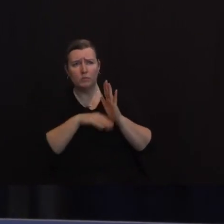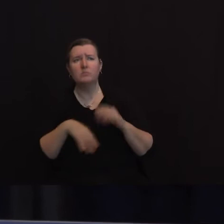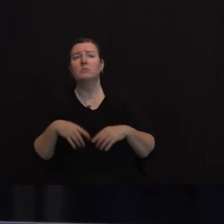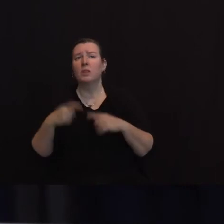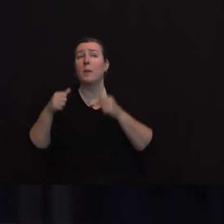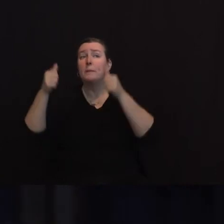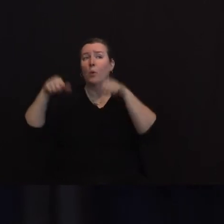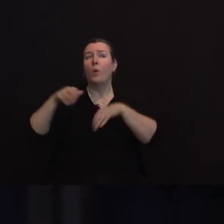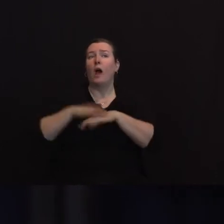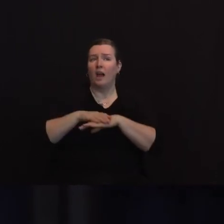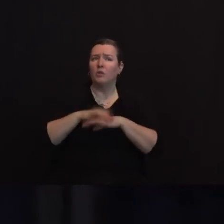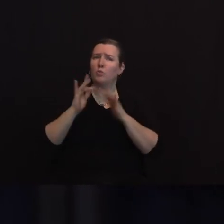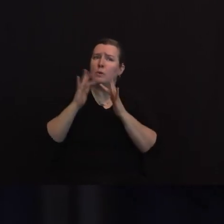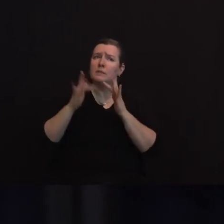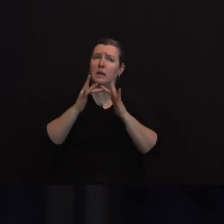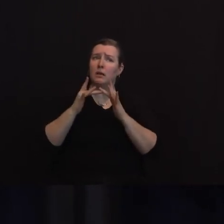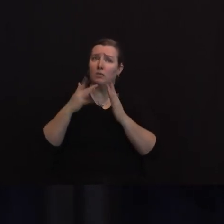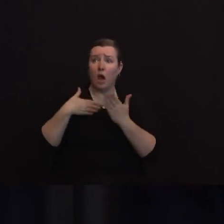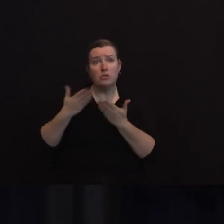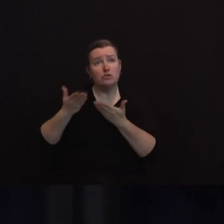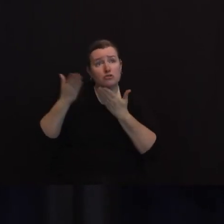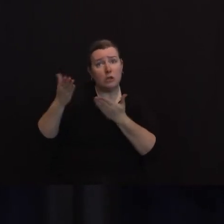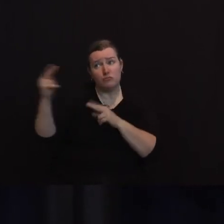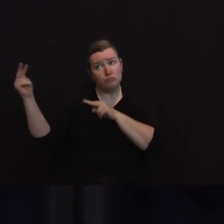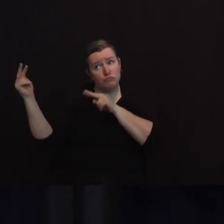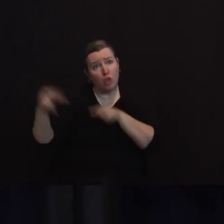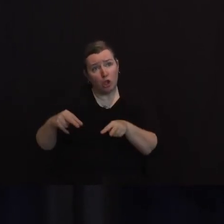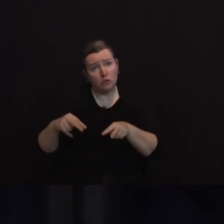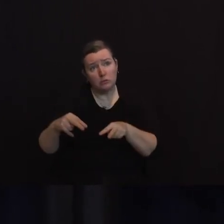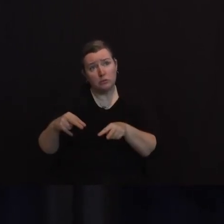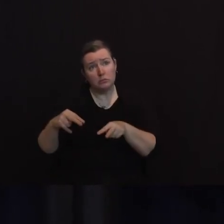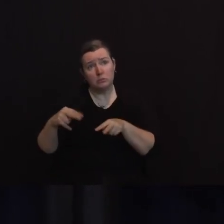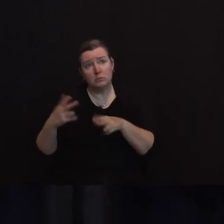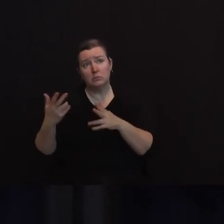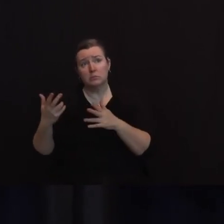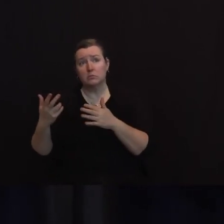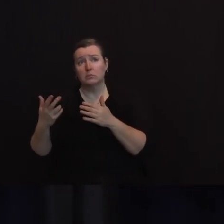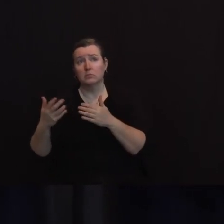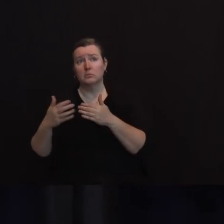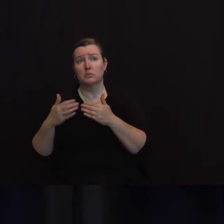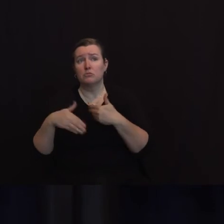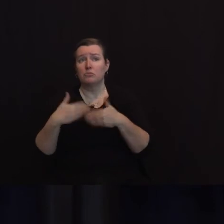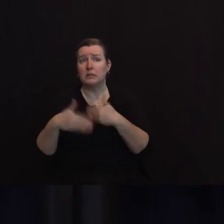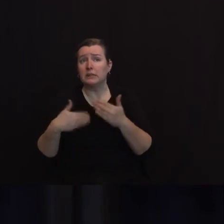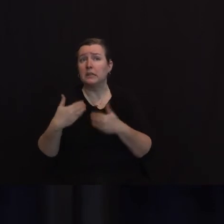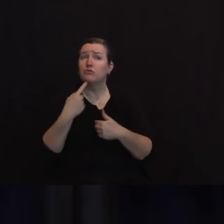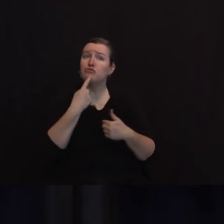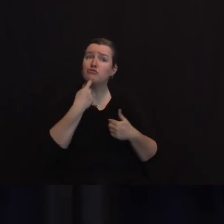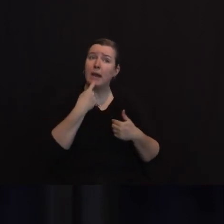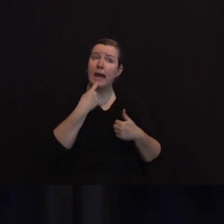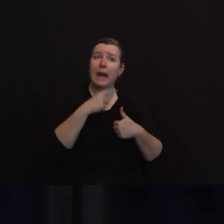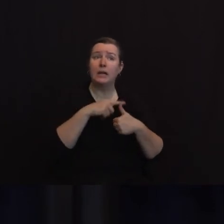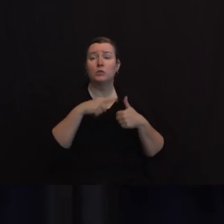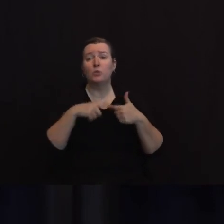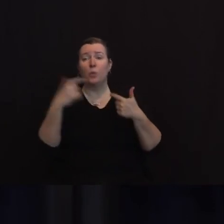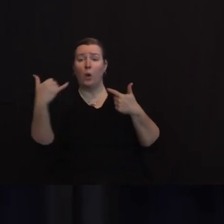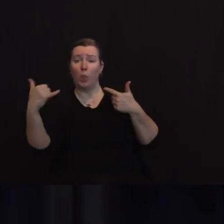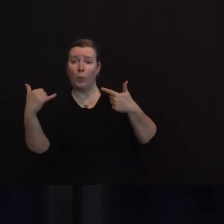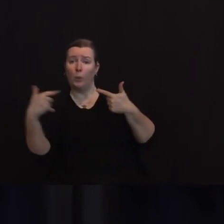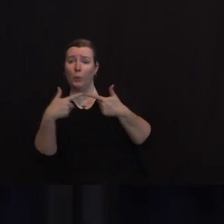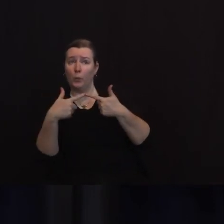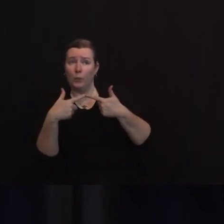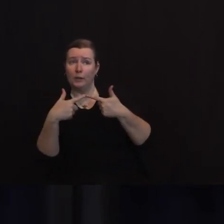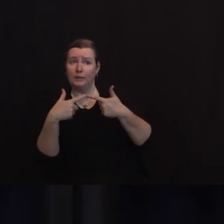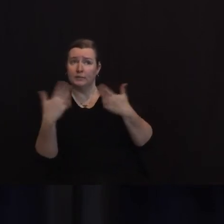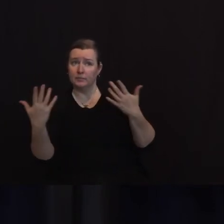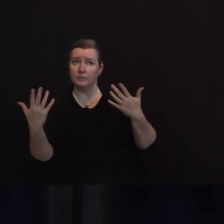can actually see the progression from red to yellow. You have to be in yellow. There's 3 indicators